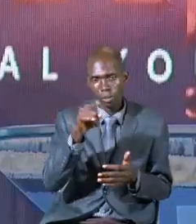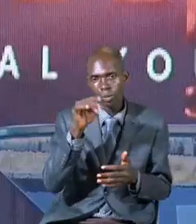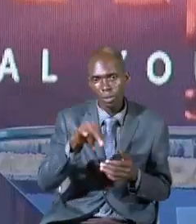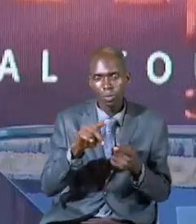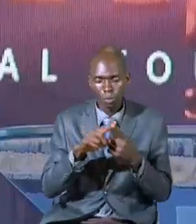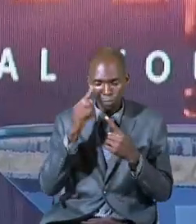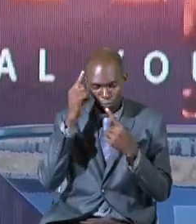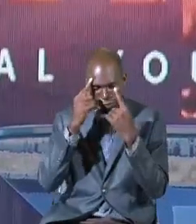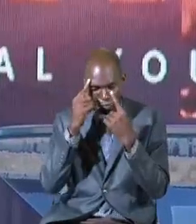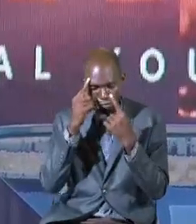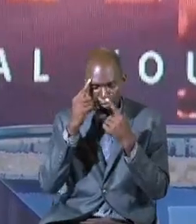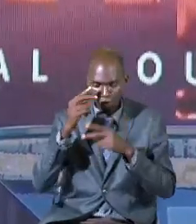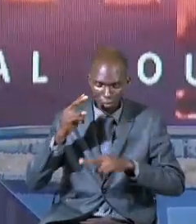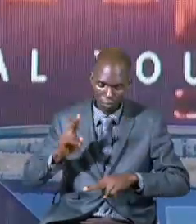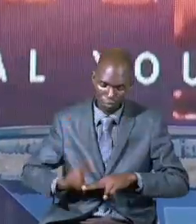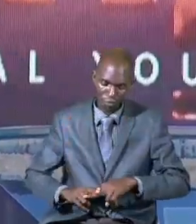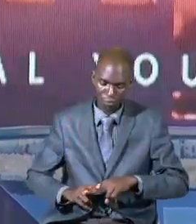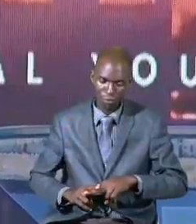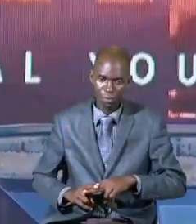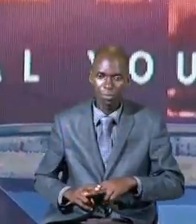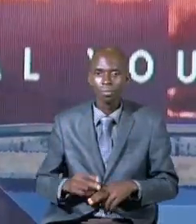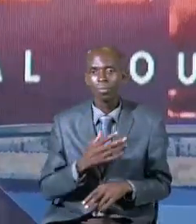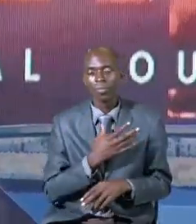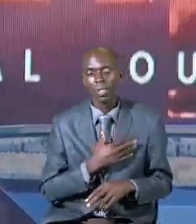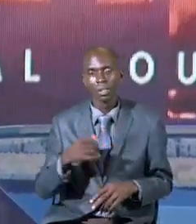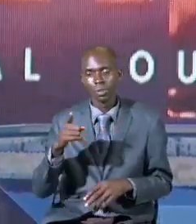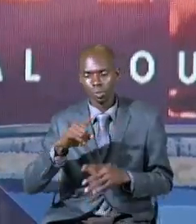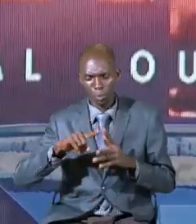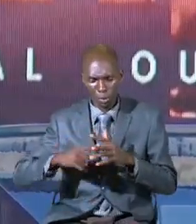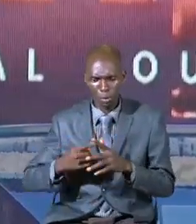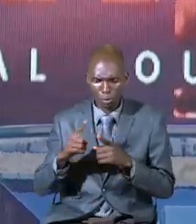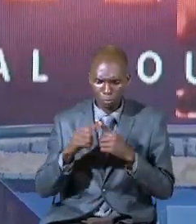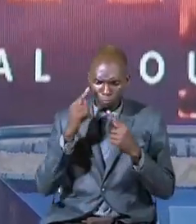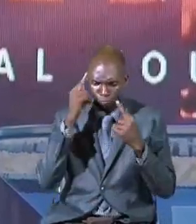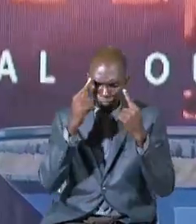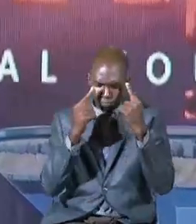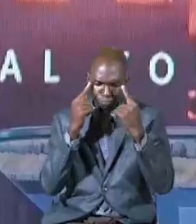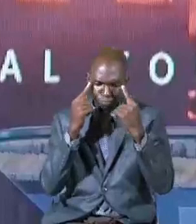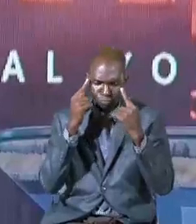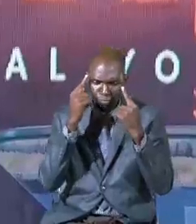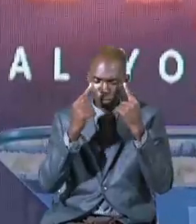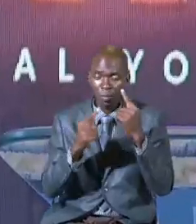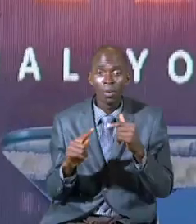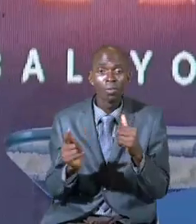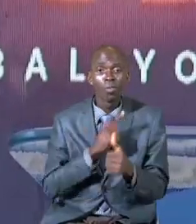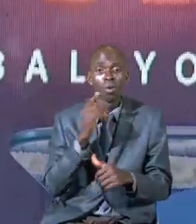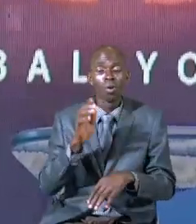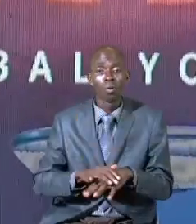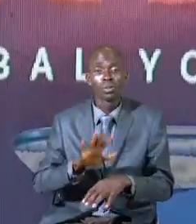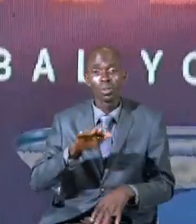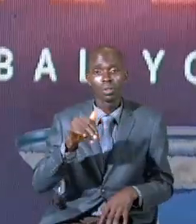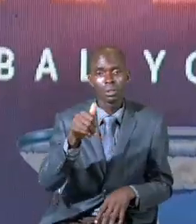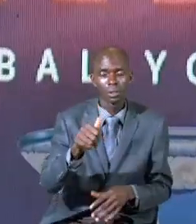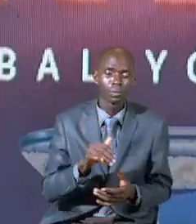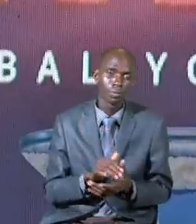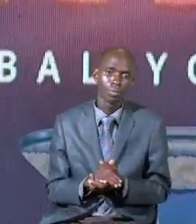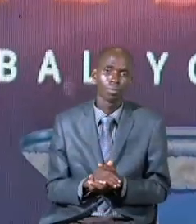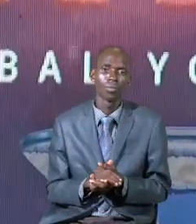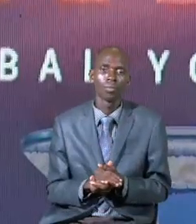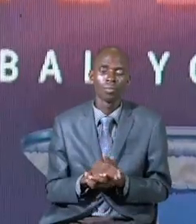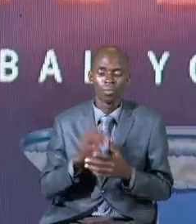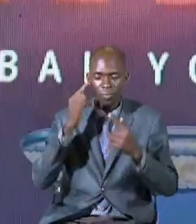I meditate. I meditate first on myself. I meditate on the promises of